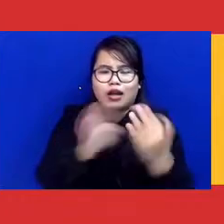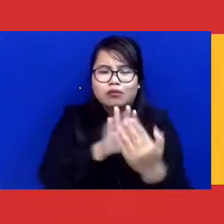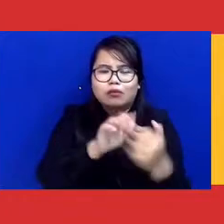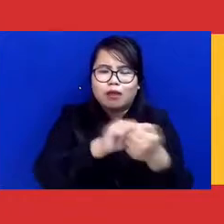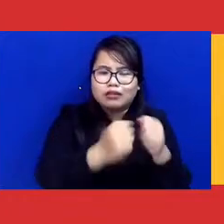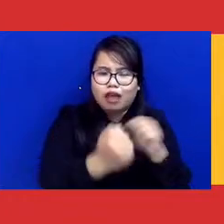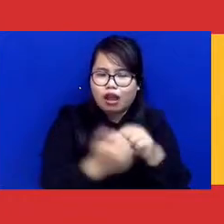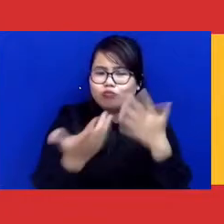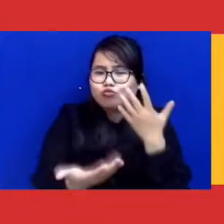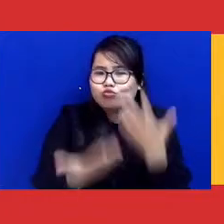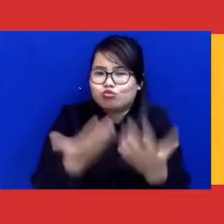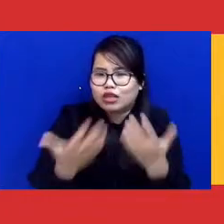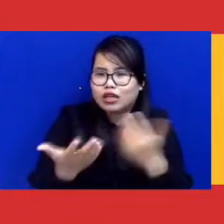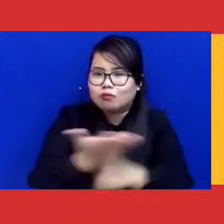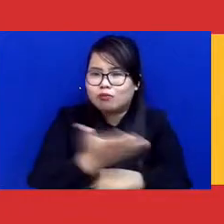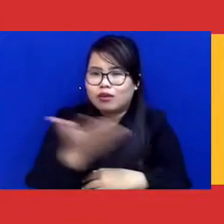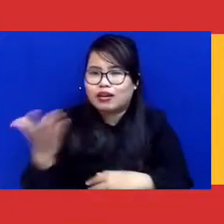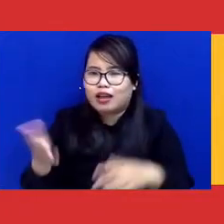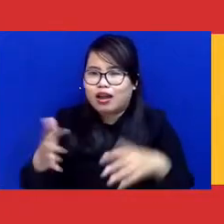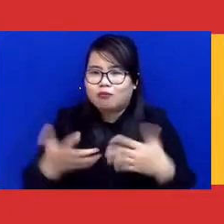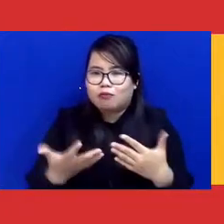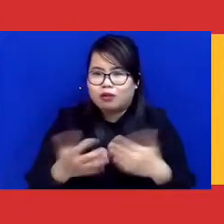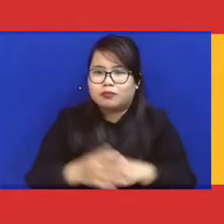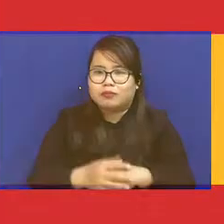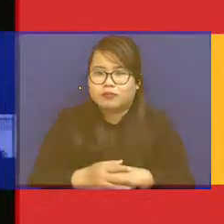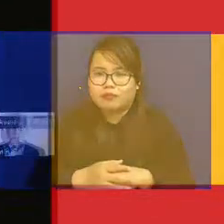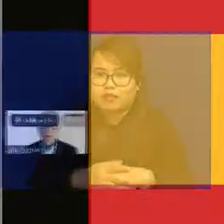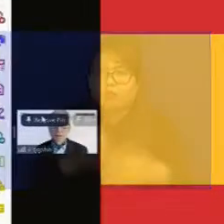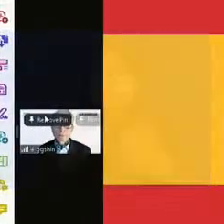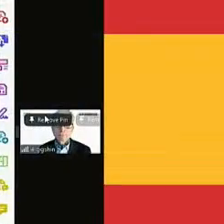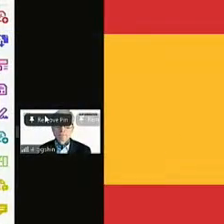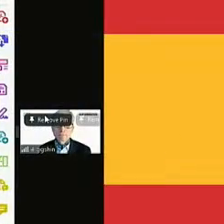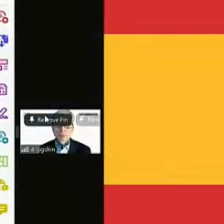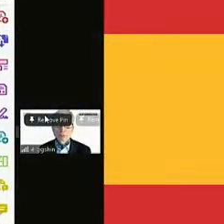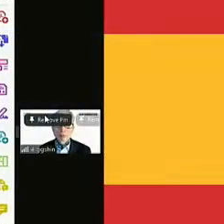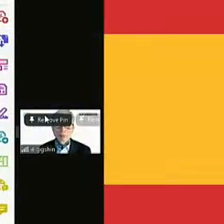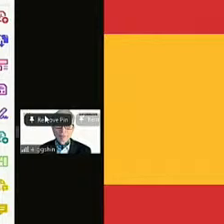privileged classes, they don't feel they are suffering.